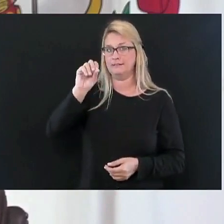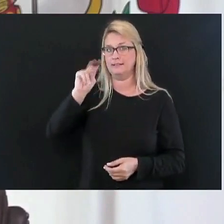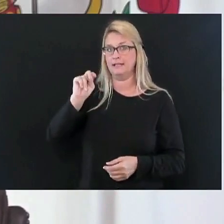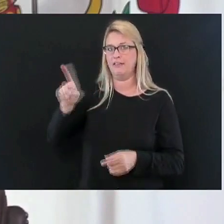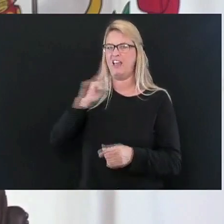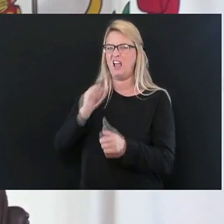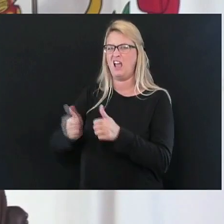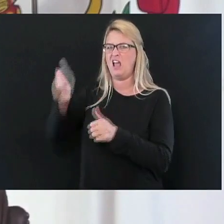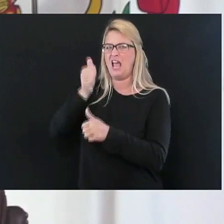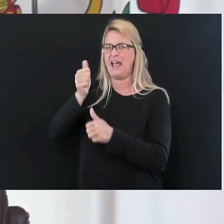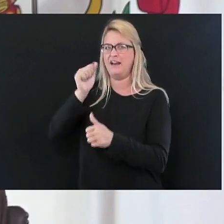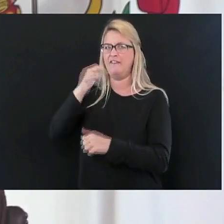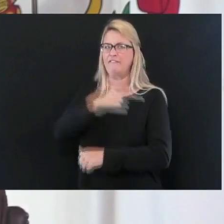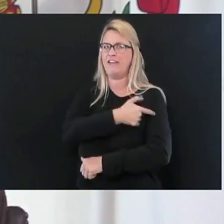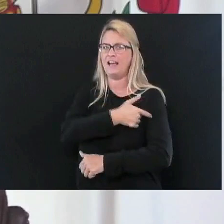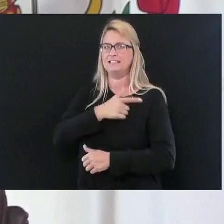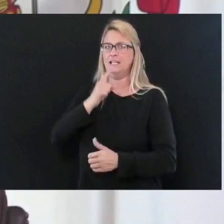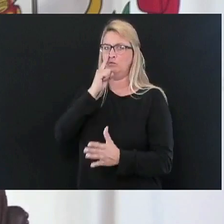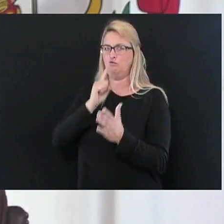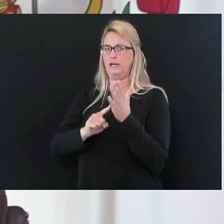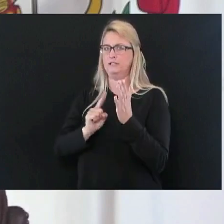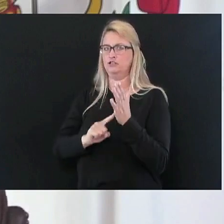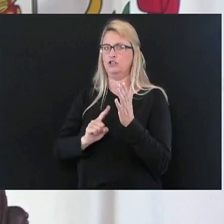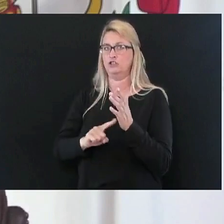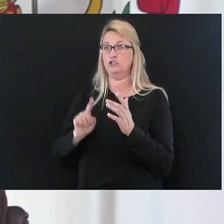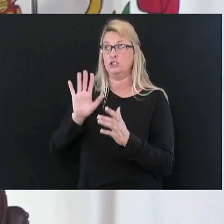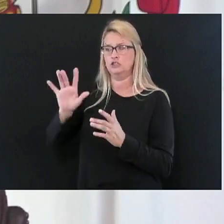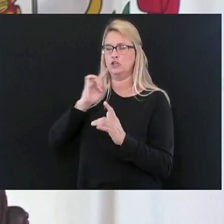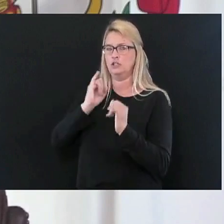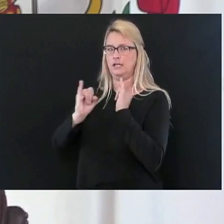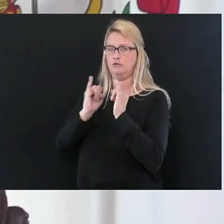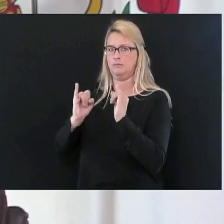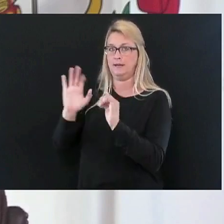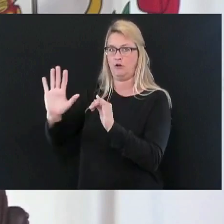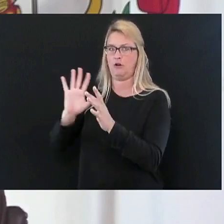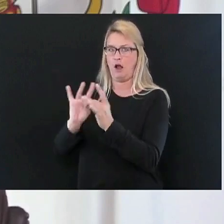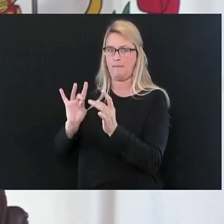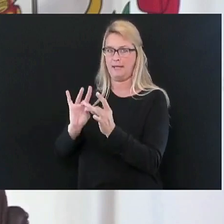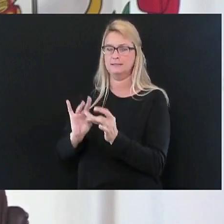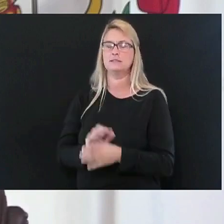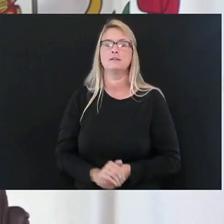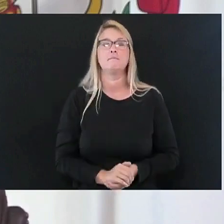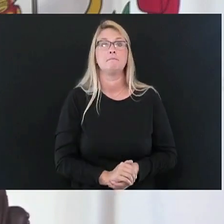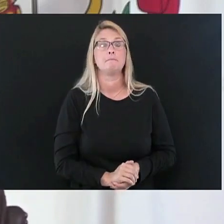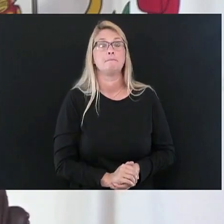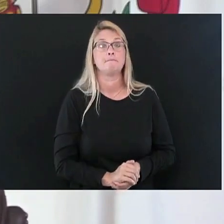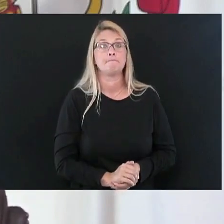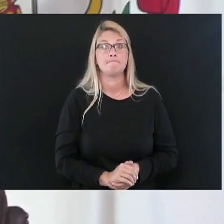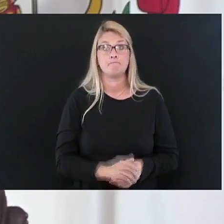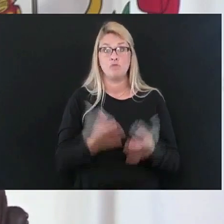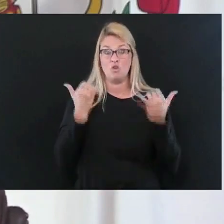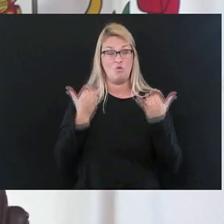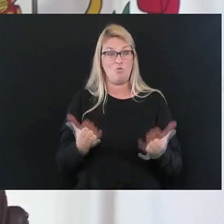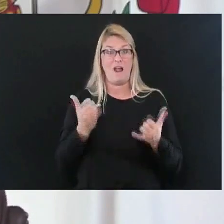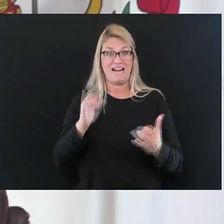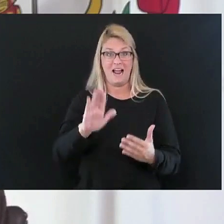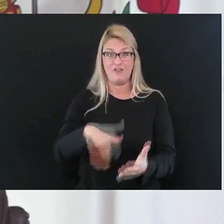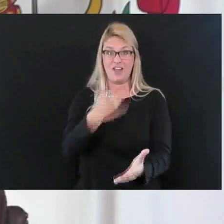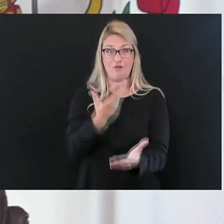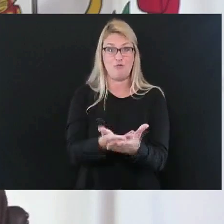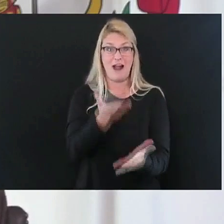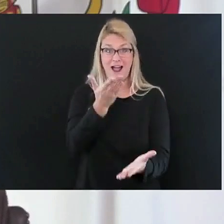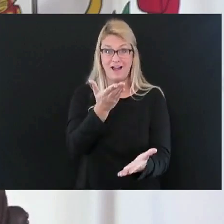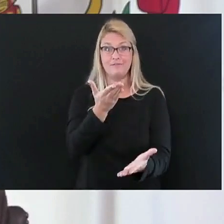vaccine research and development, in an interview. The findings arrived on the timetable that the companies had